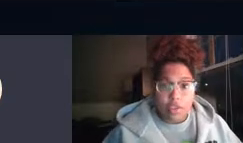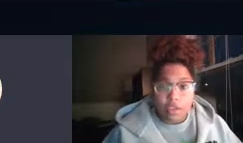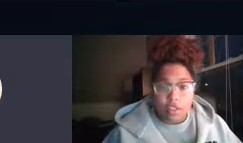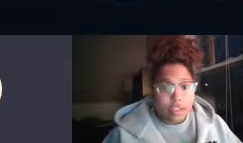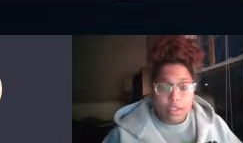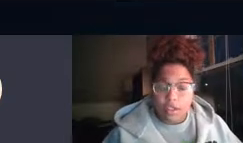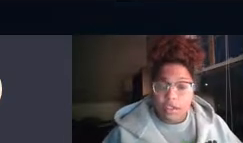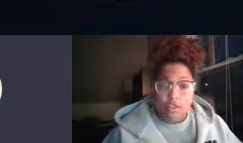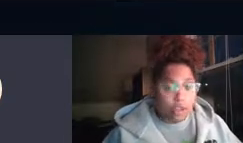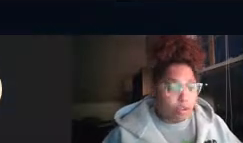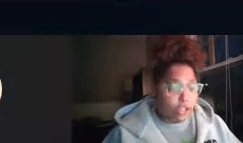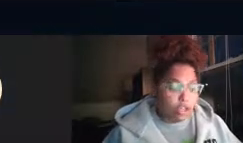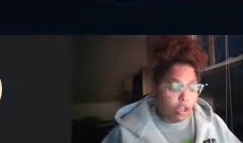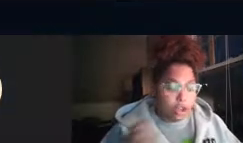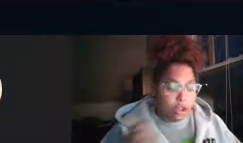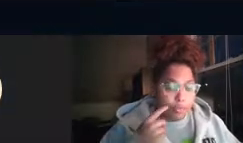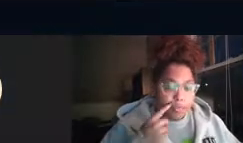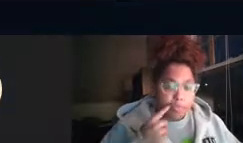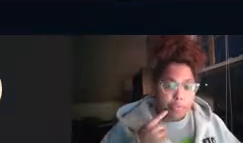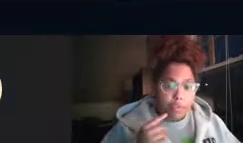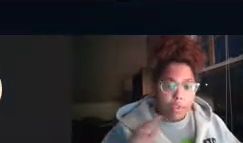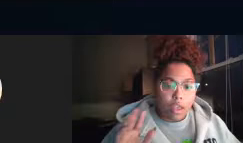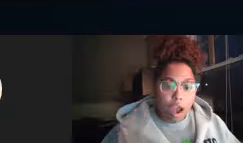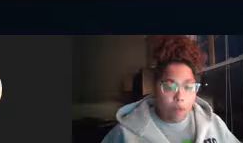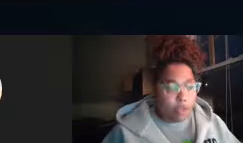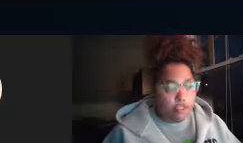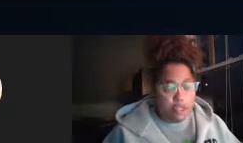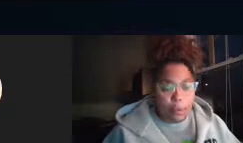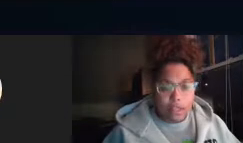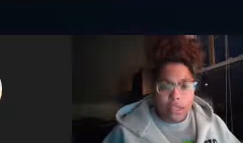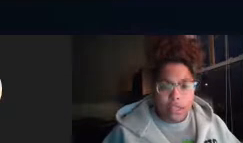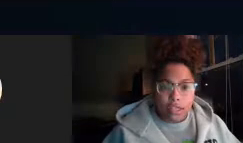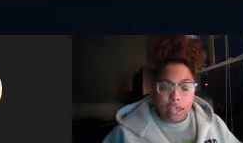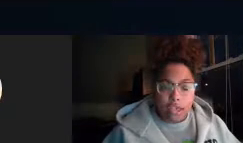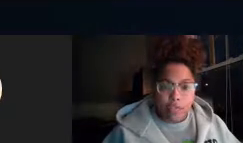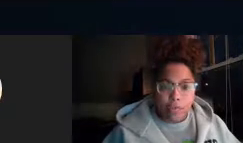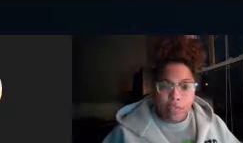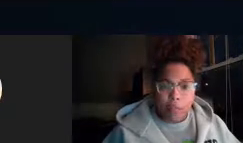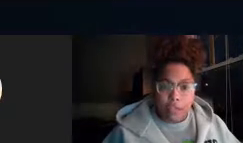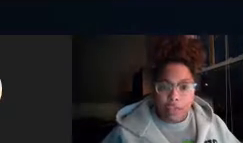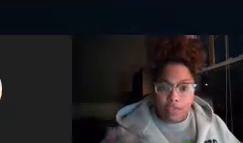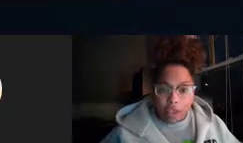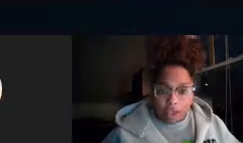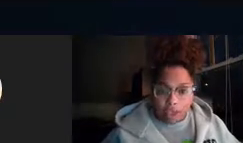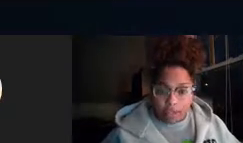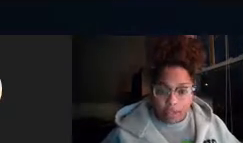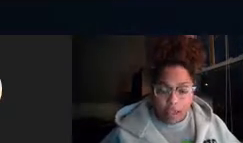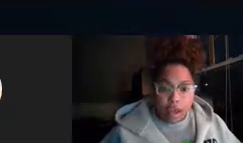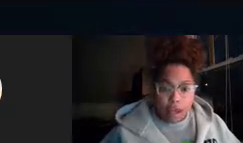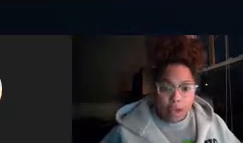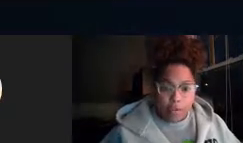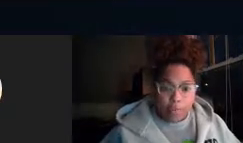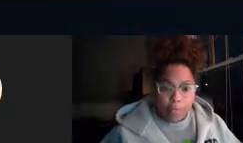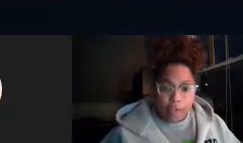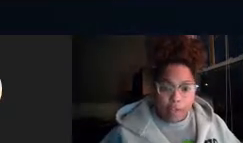Thank you, Evan. I think that's a great question. Our plan for this pilot is to have them responding in